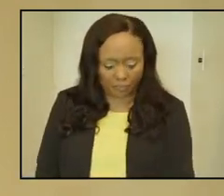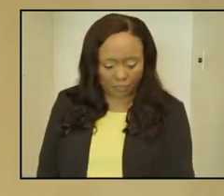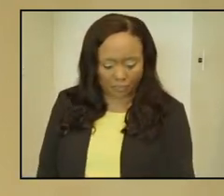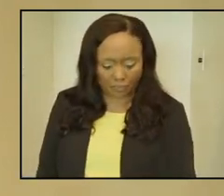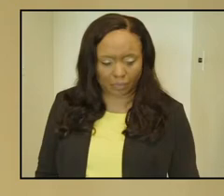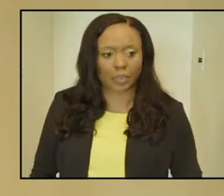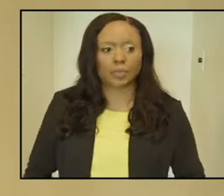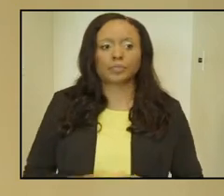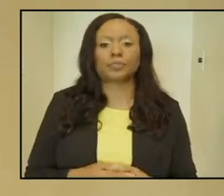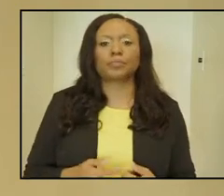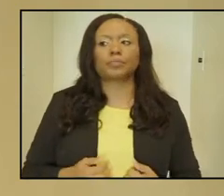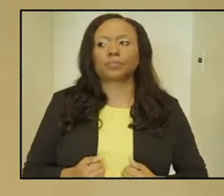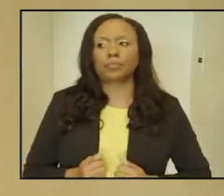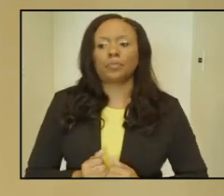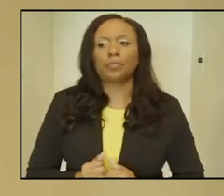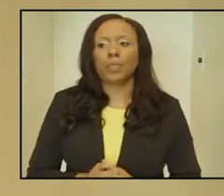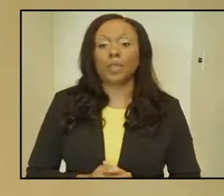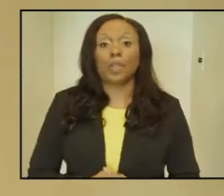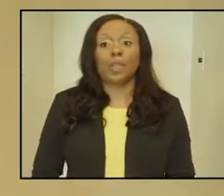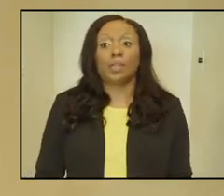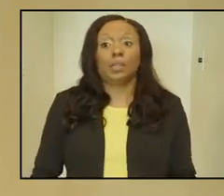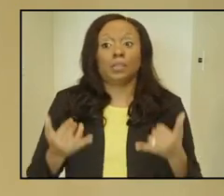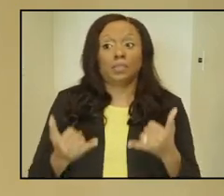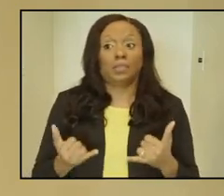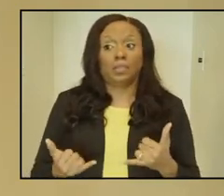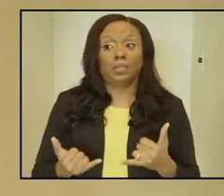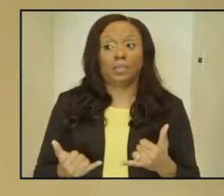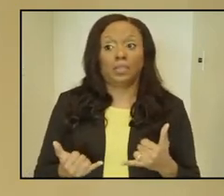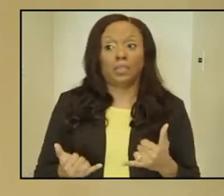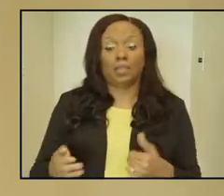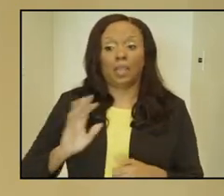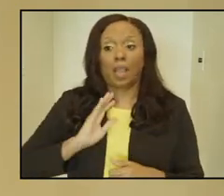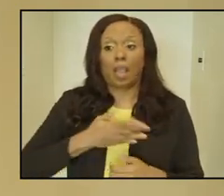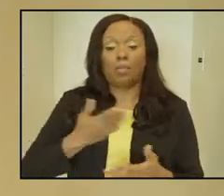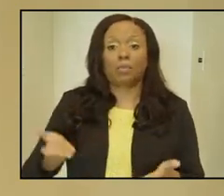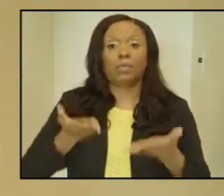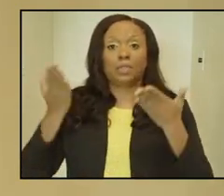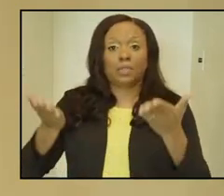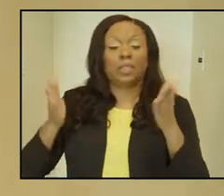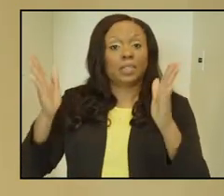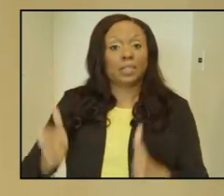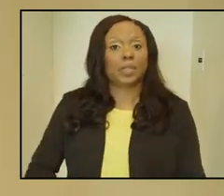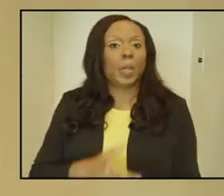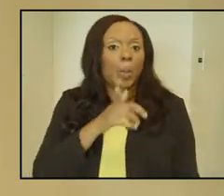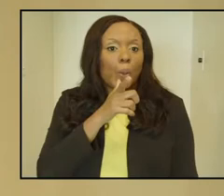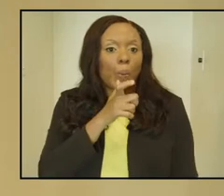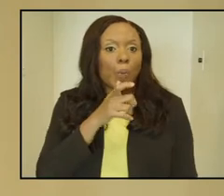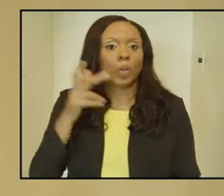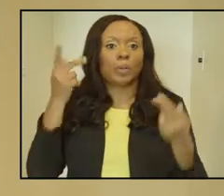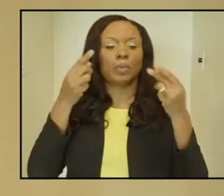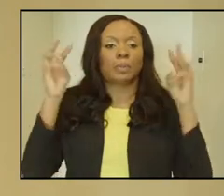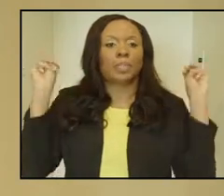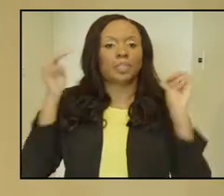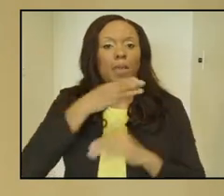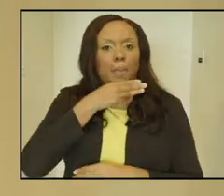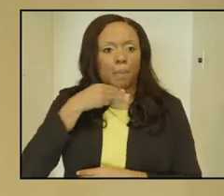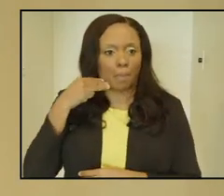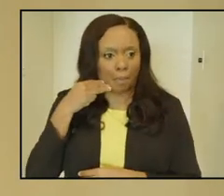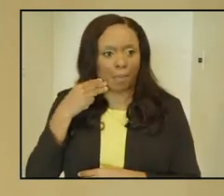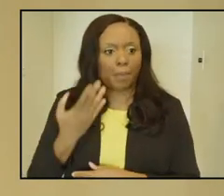only fitting that we should have today as our featured presenter, Prime Minister Motley, who has made